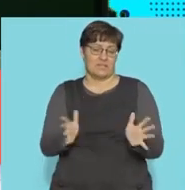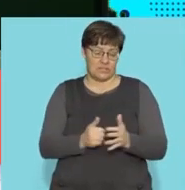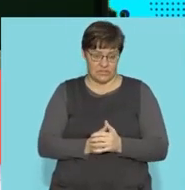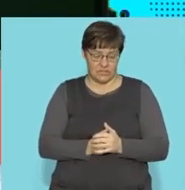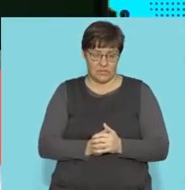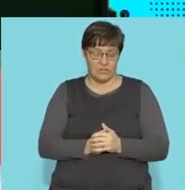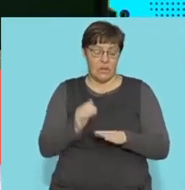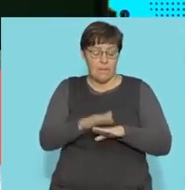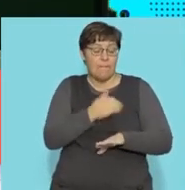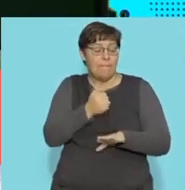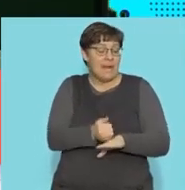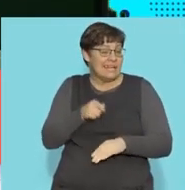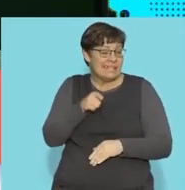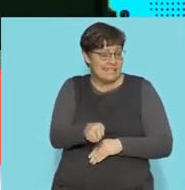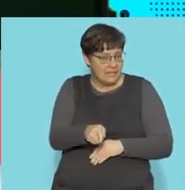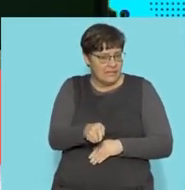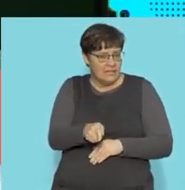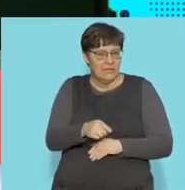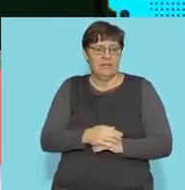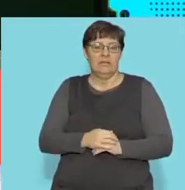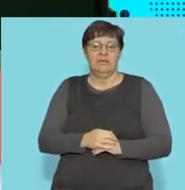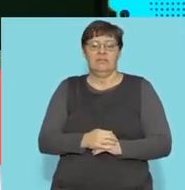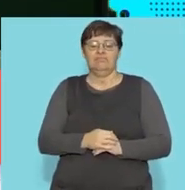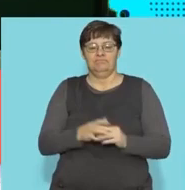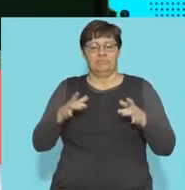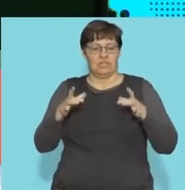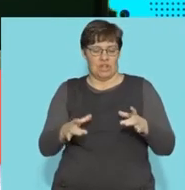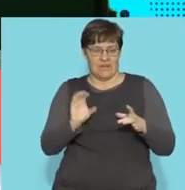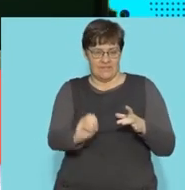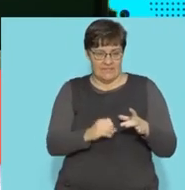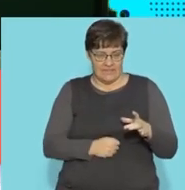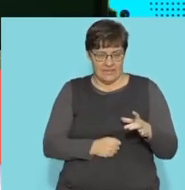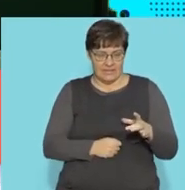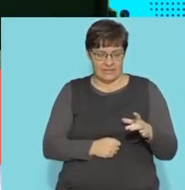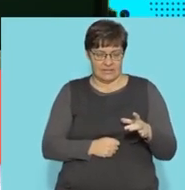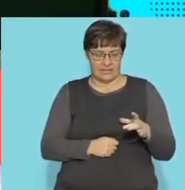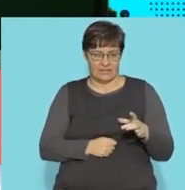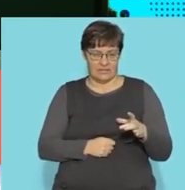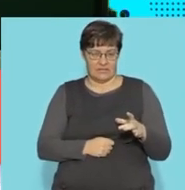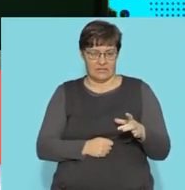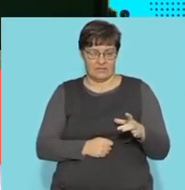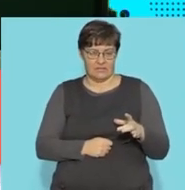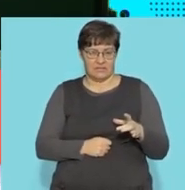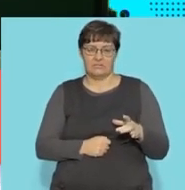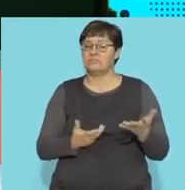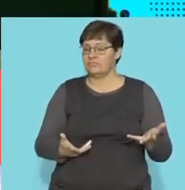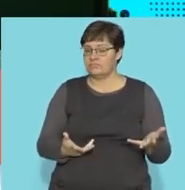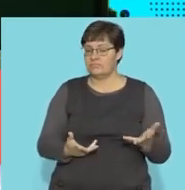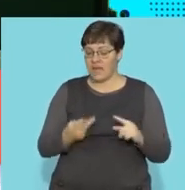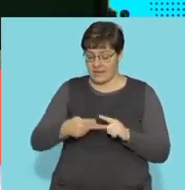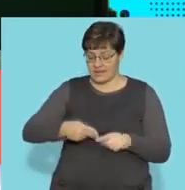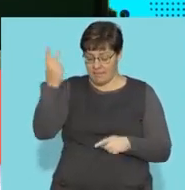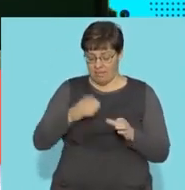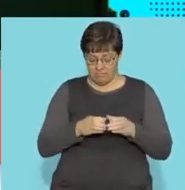base. And we know that the base of a cylinder is a circle. And if we are talking